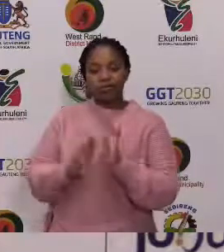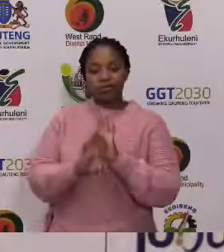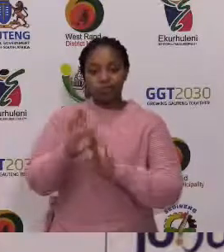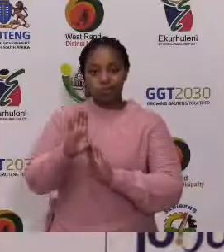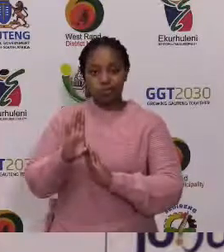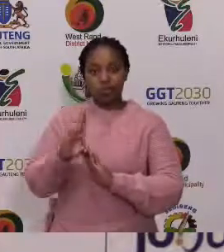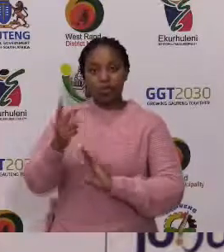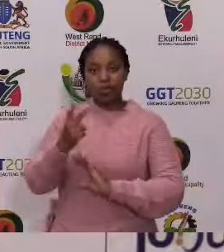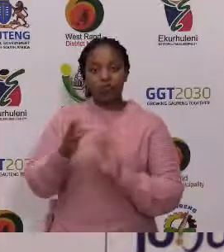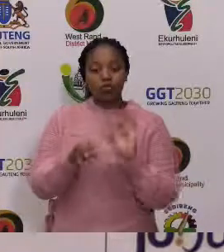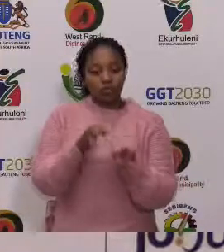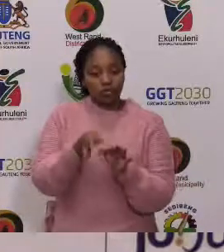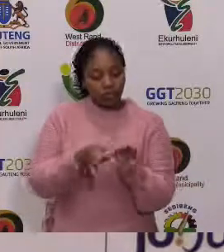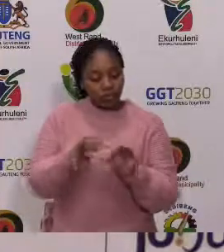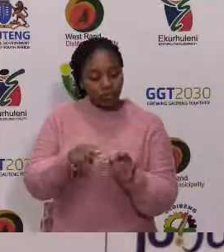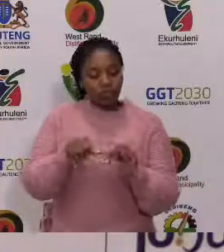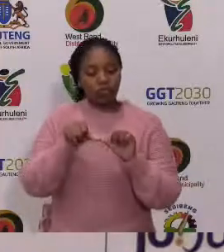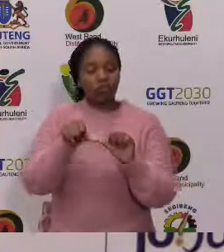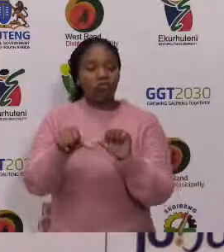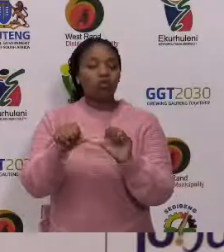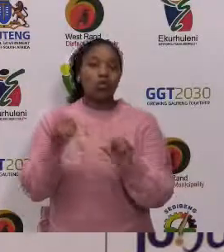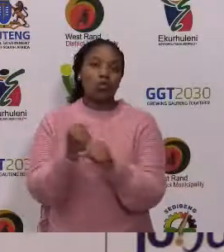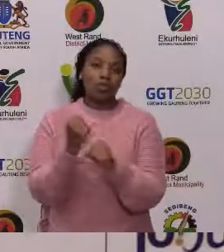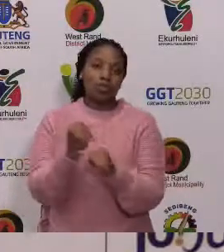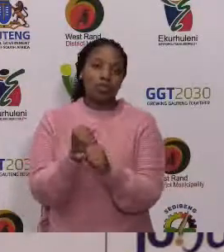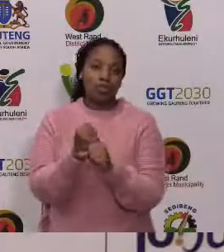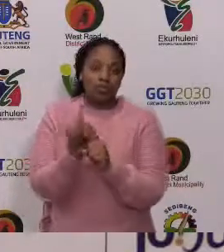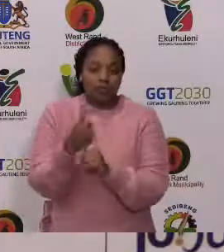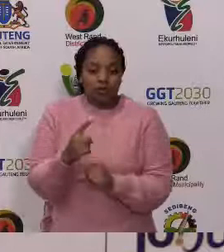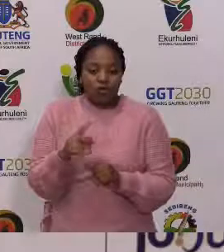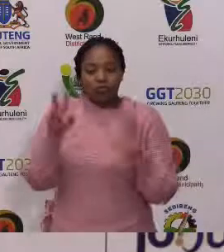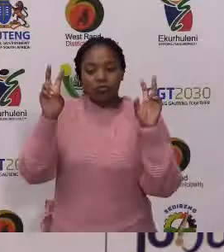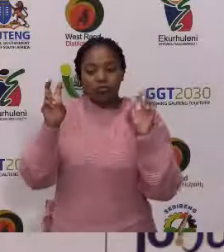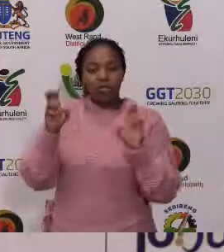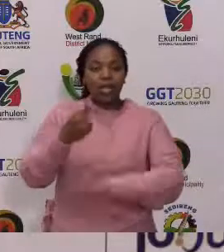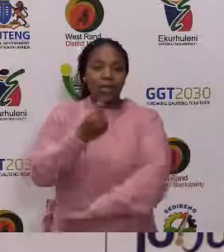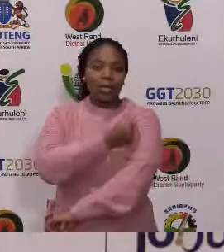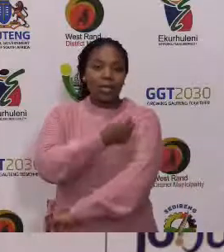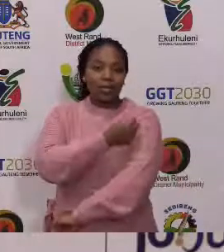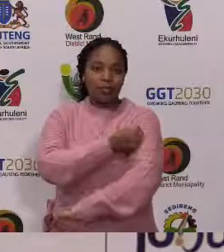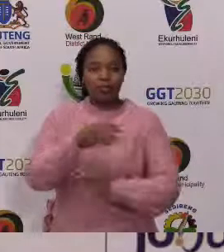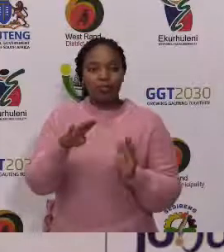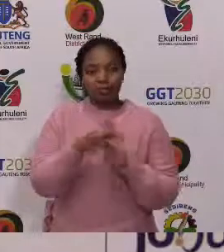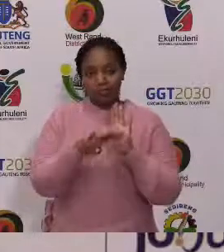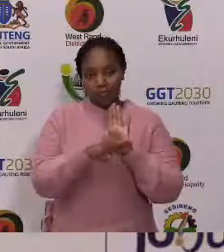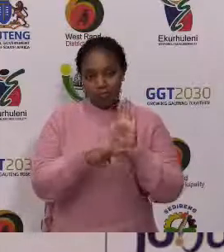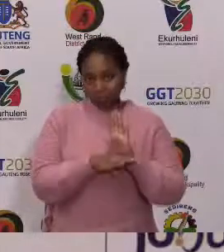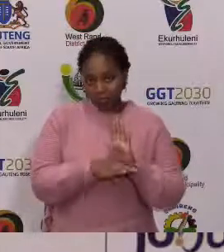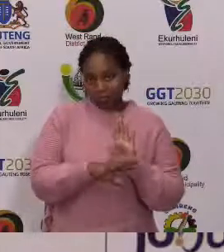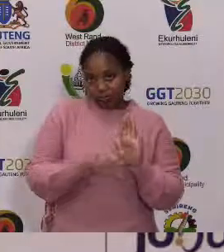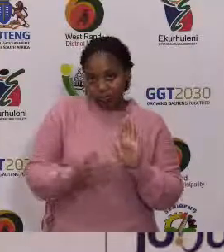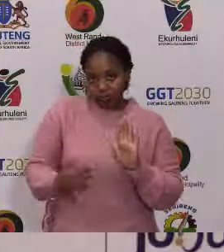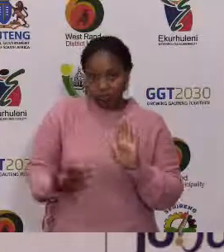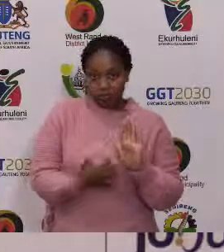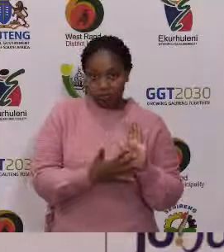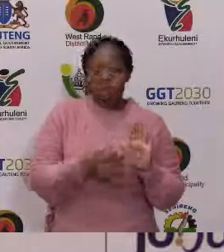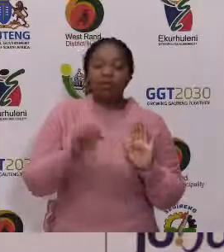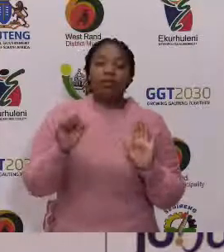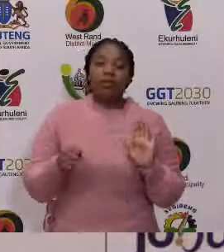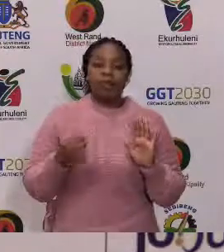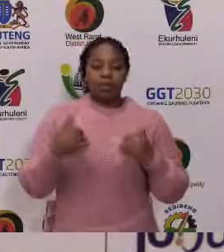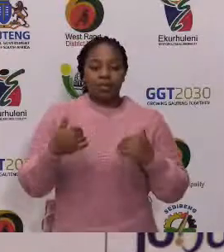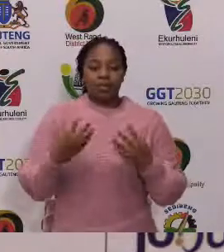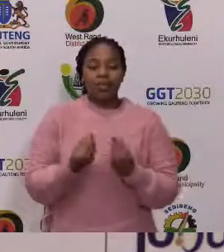well as ongoing work for the vaccination program, the vaccine rollout. So we'll start with